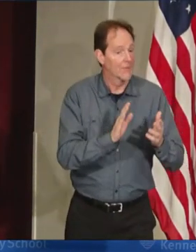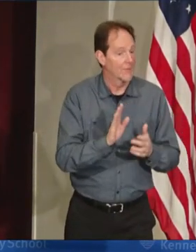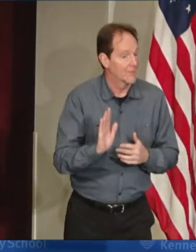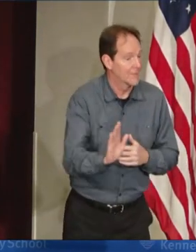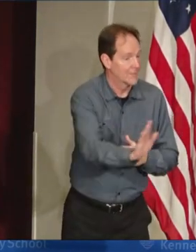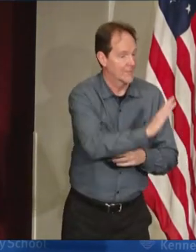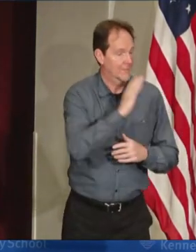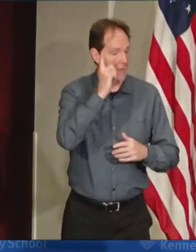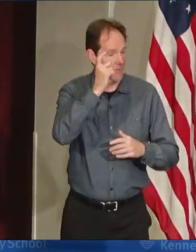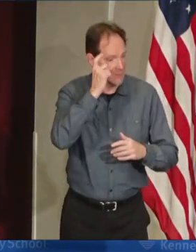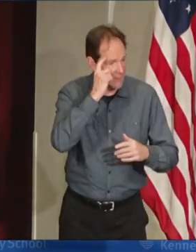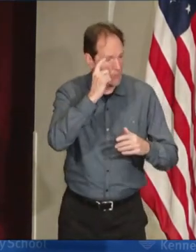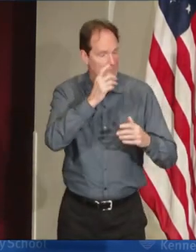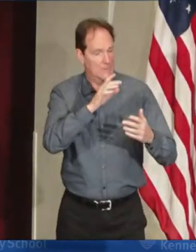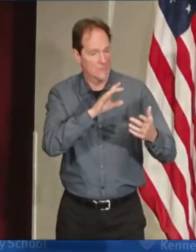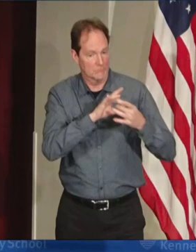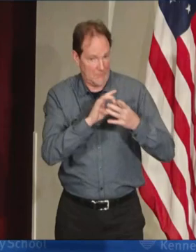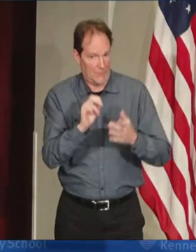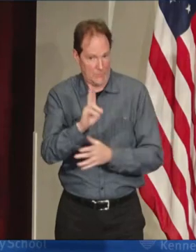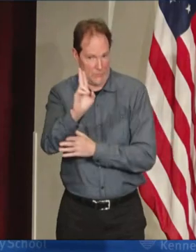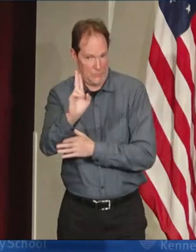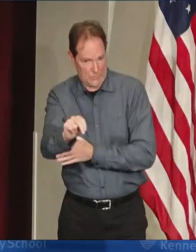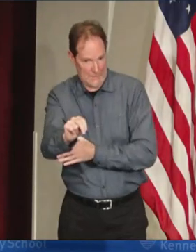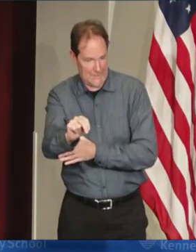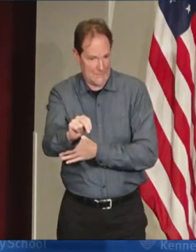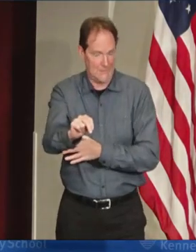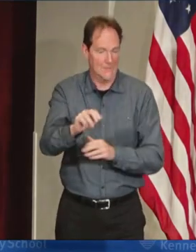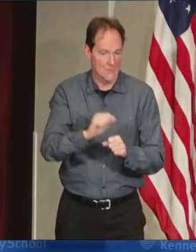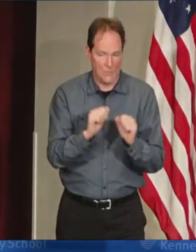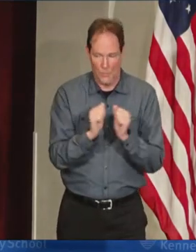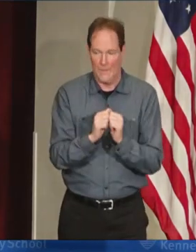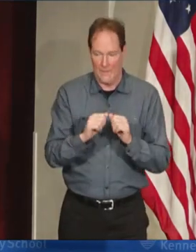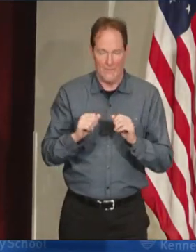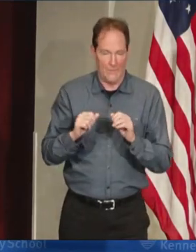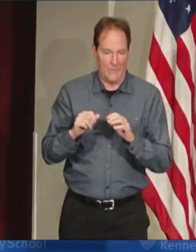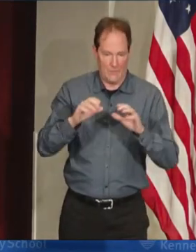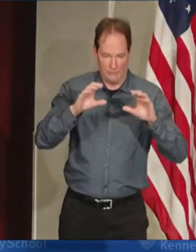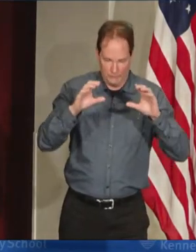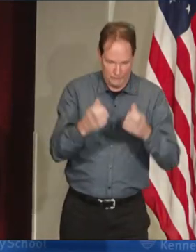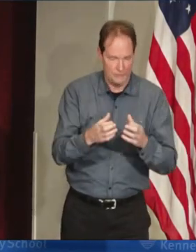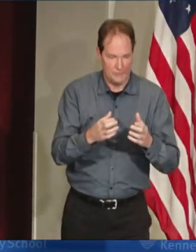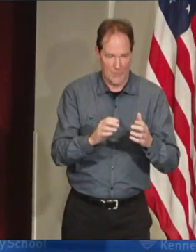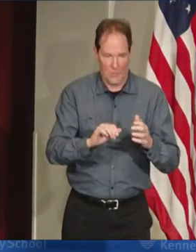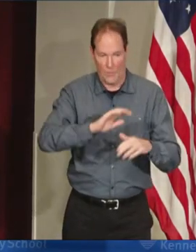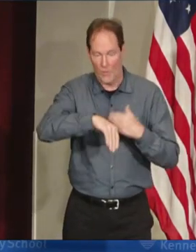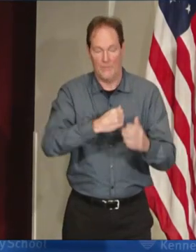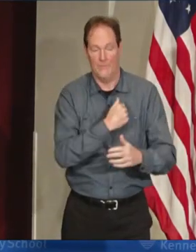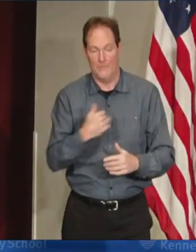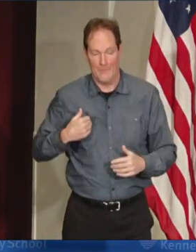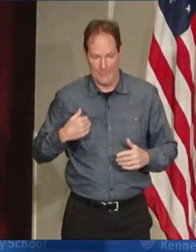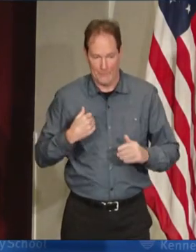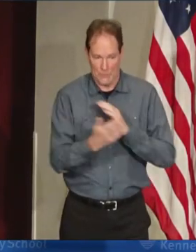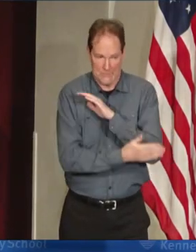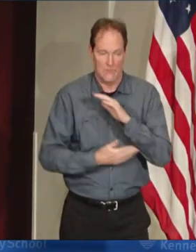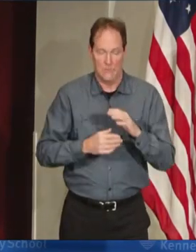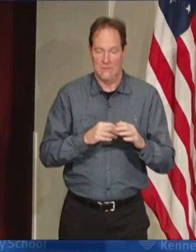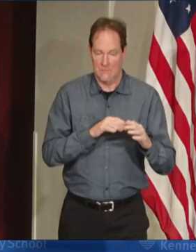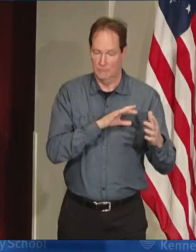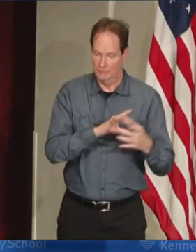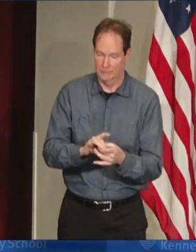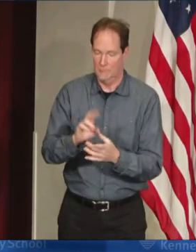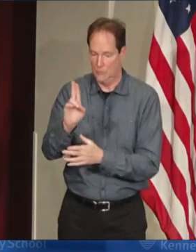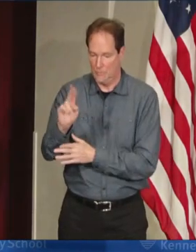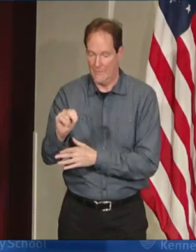because it was the UN, so they were working with the delegations from all the member countries of the UN. That was very,